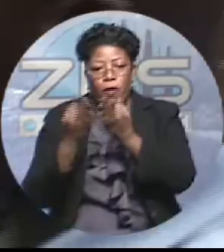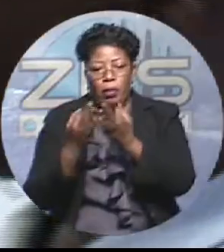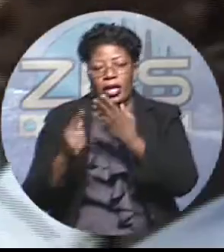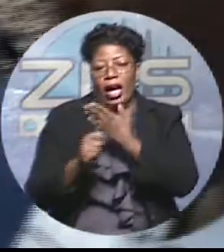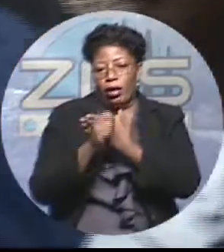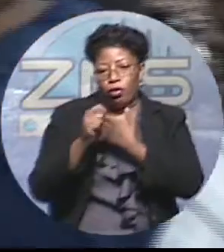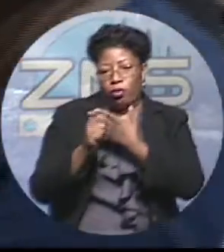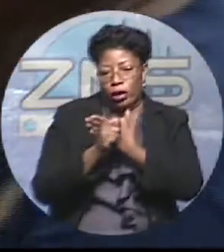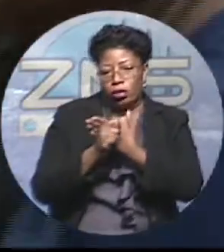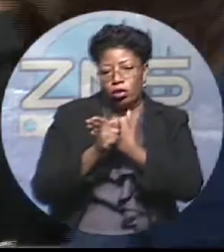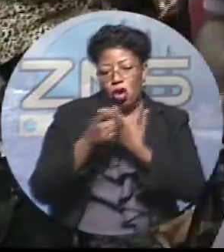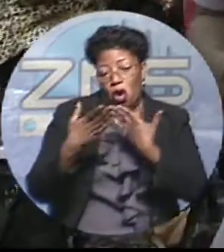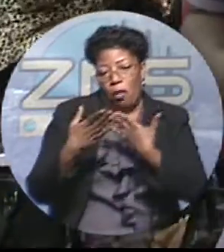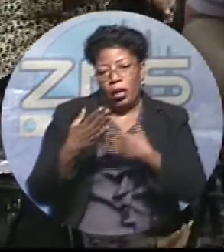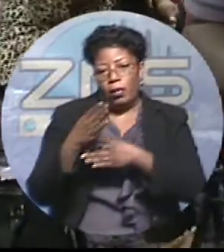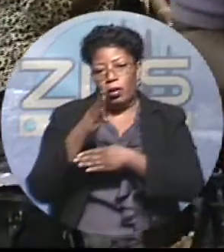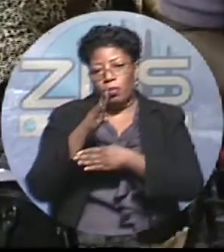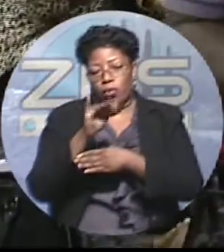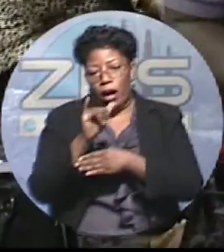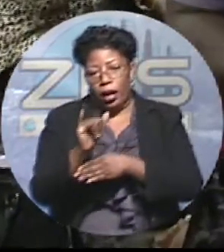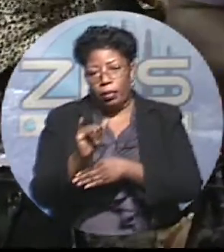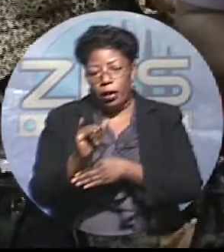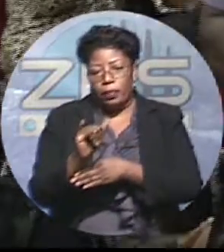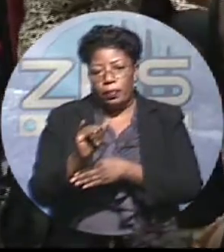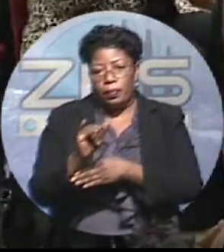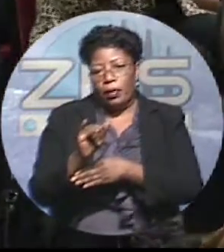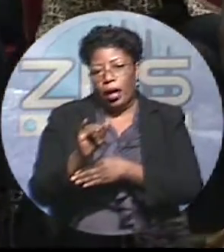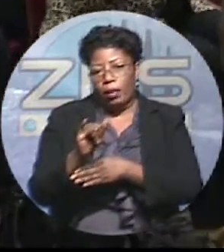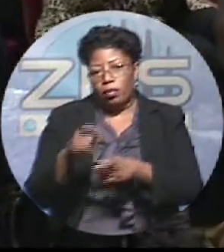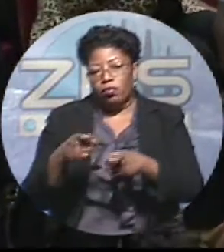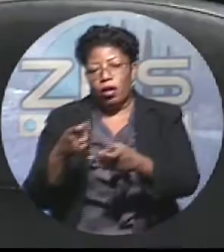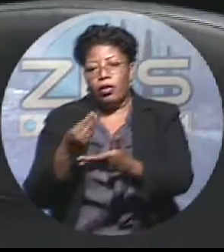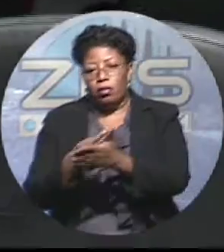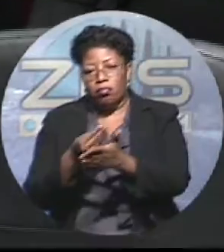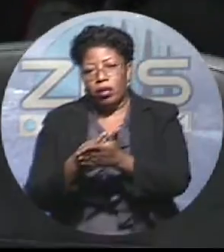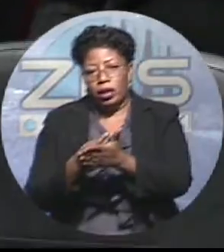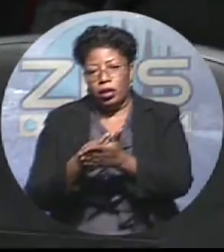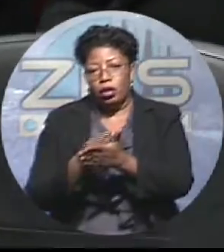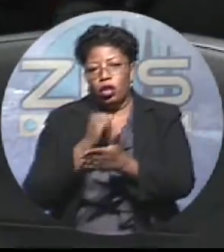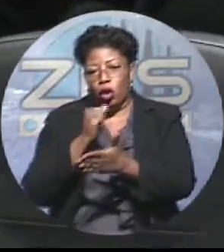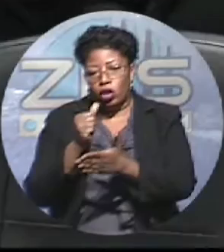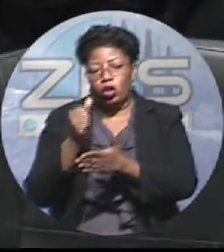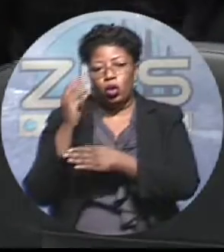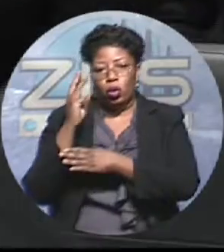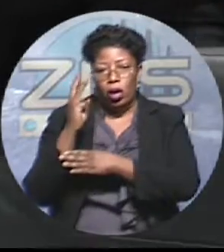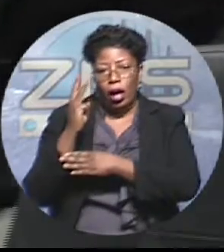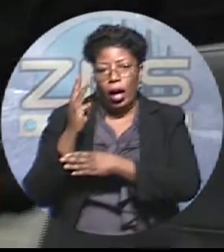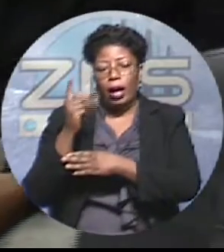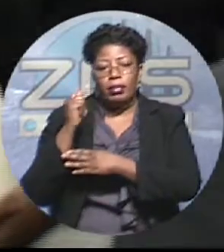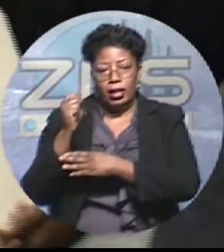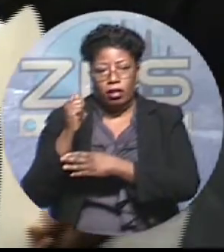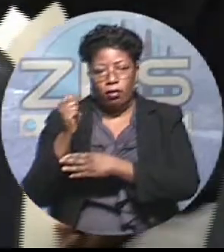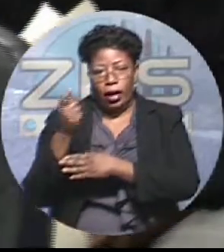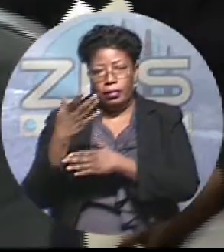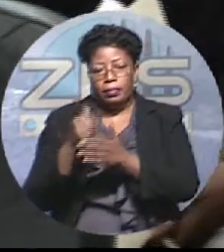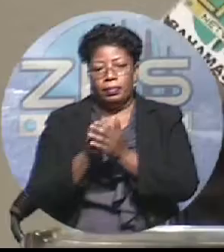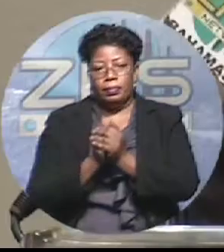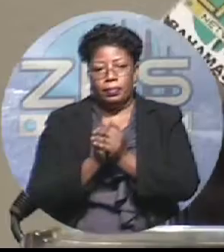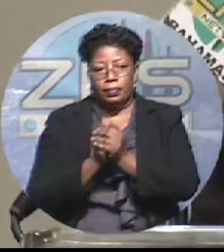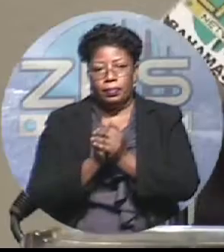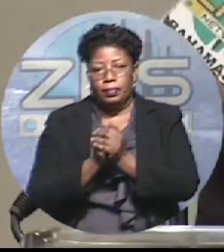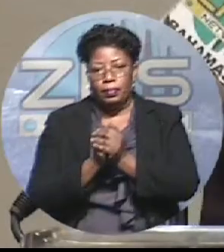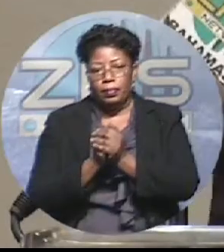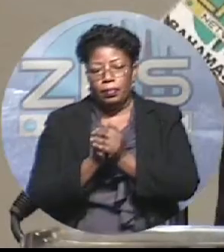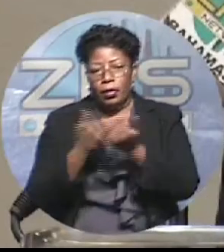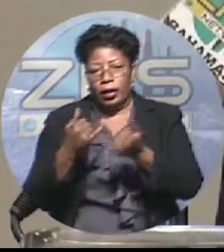or bribed, and for that reason, she says, witness care has become a major element of case management. We in